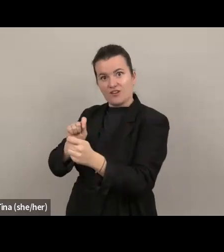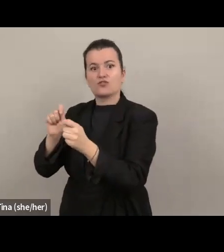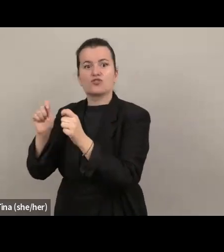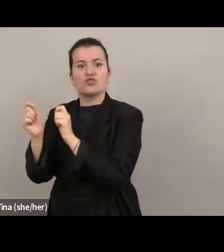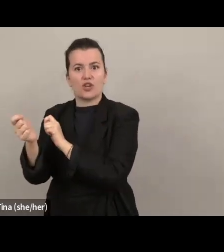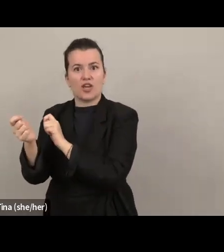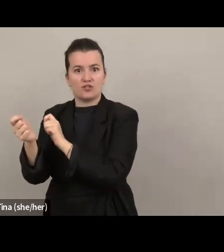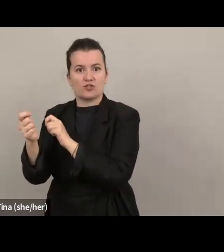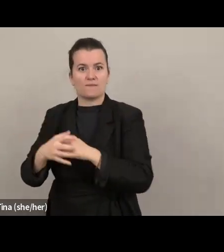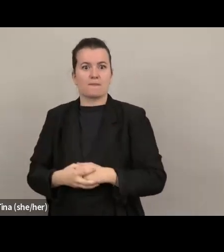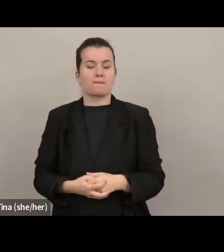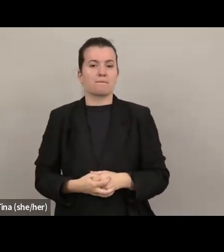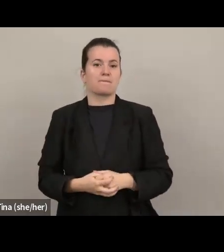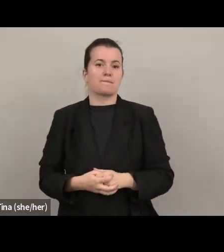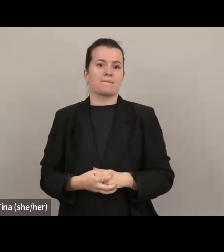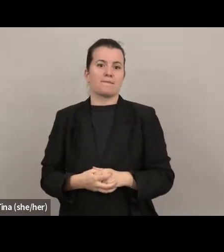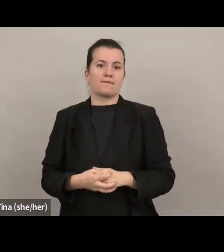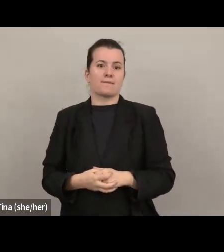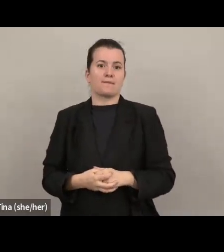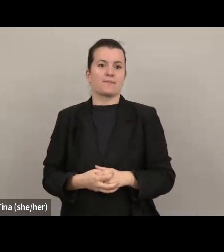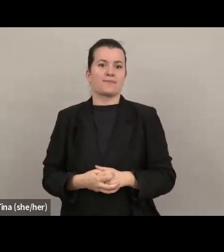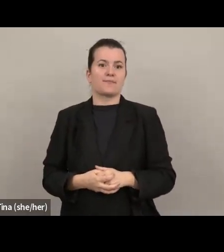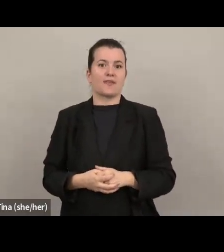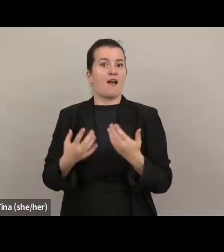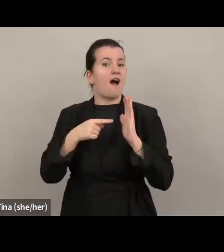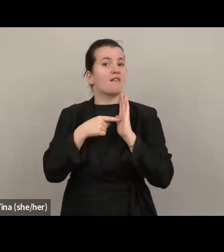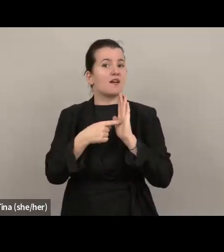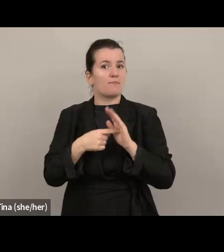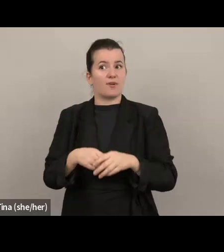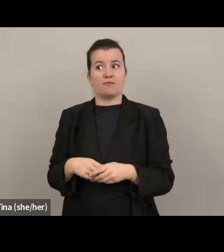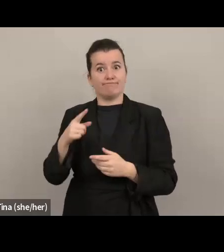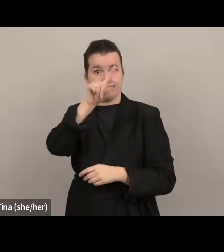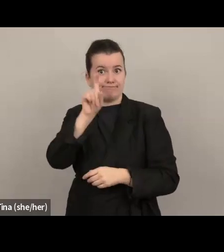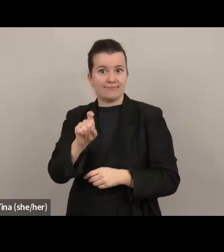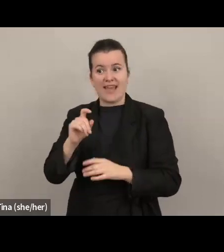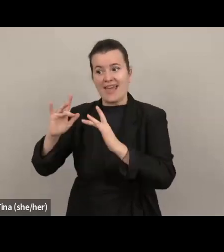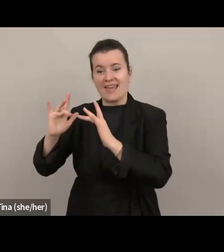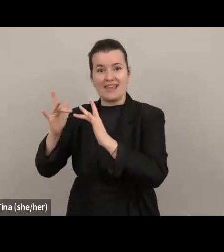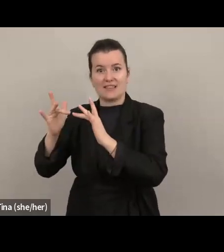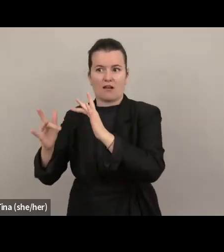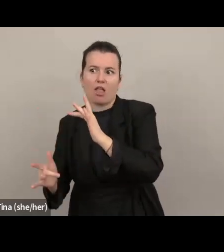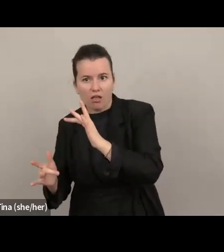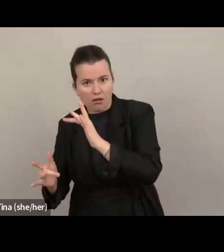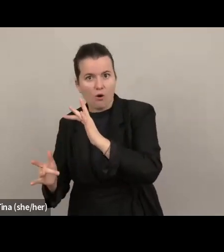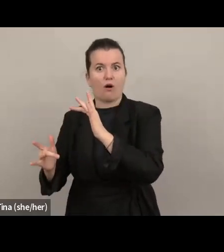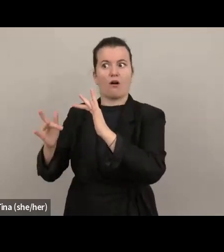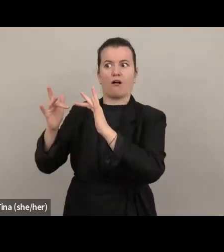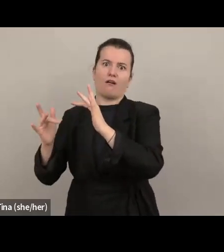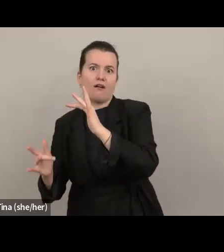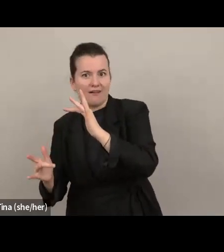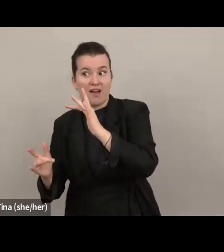rural settings, particularly conversations of internet connectivity then become conversations of access. They